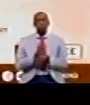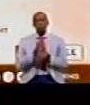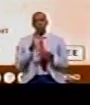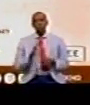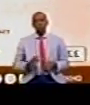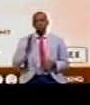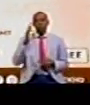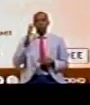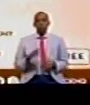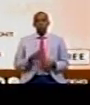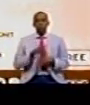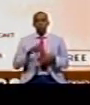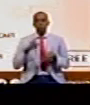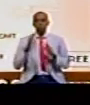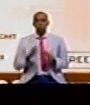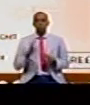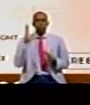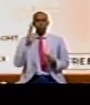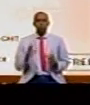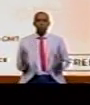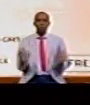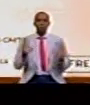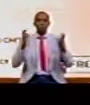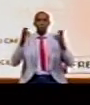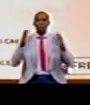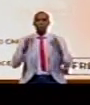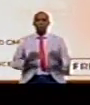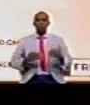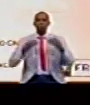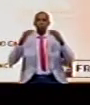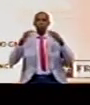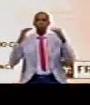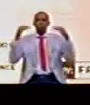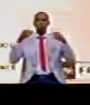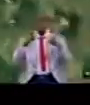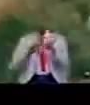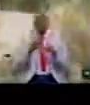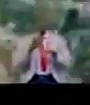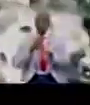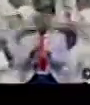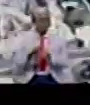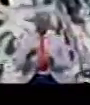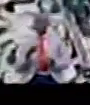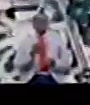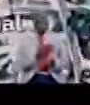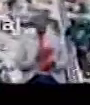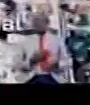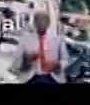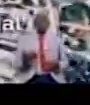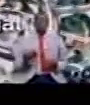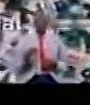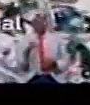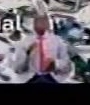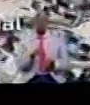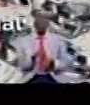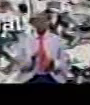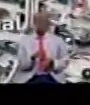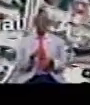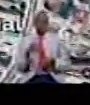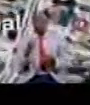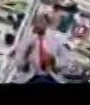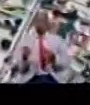needs, all the needs in the family, so that we, our children, will not be taken away from